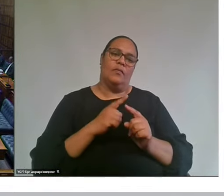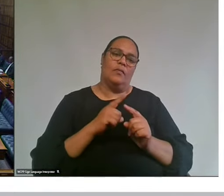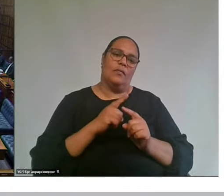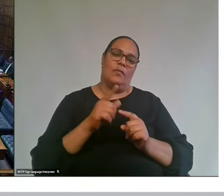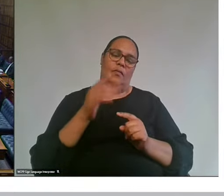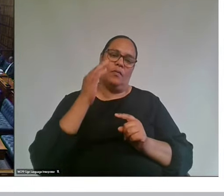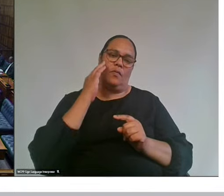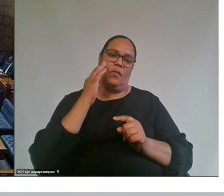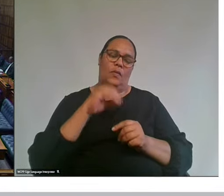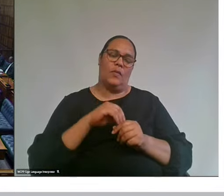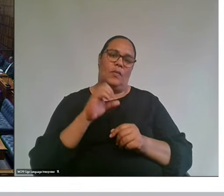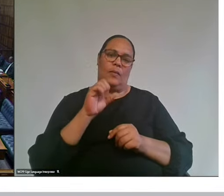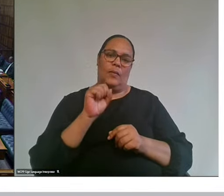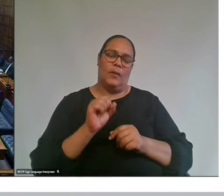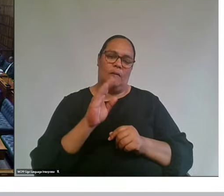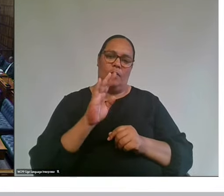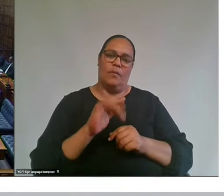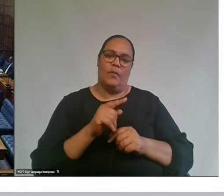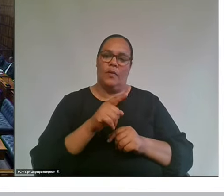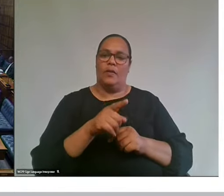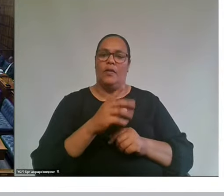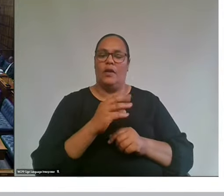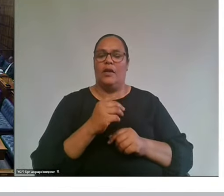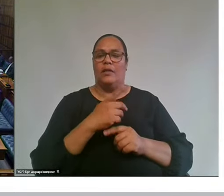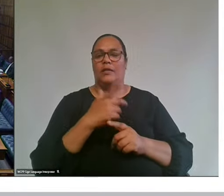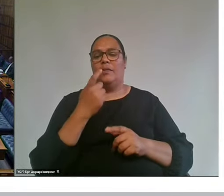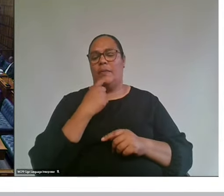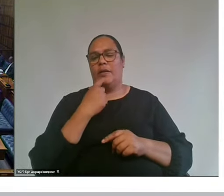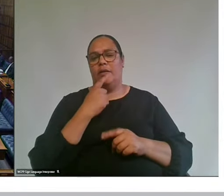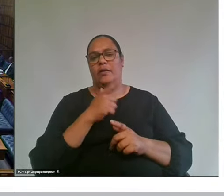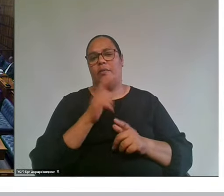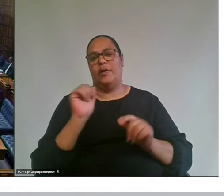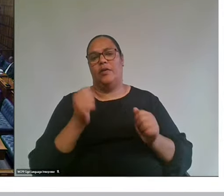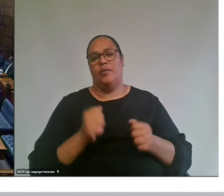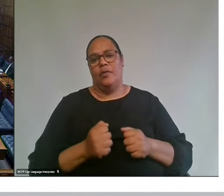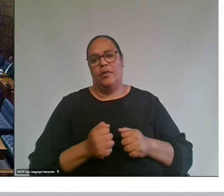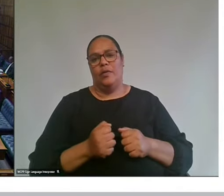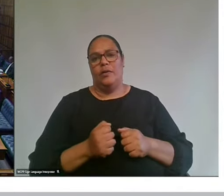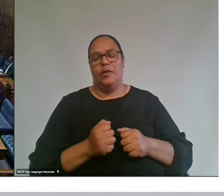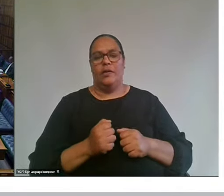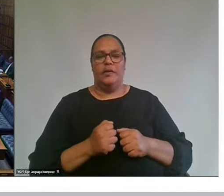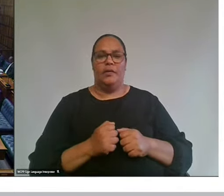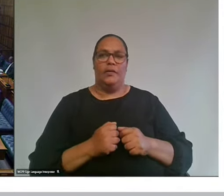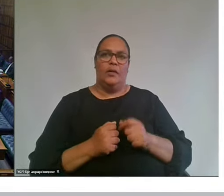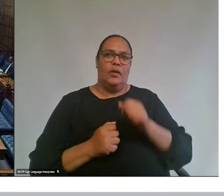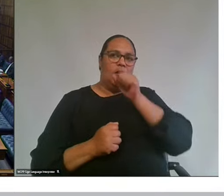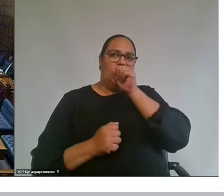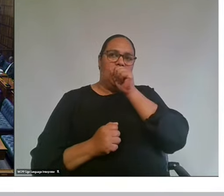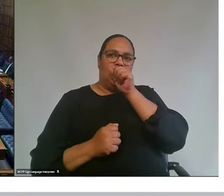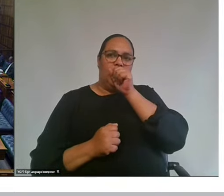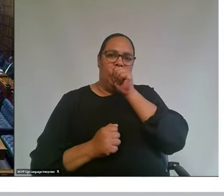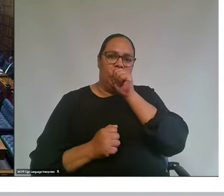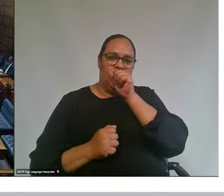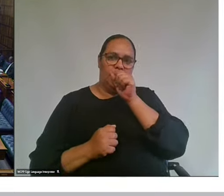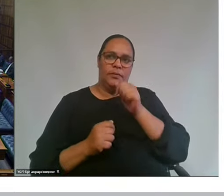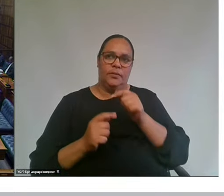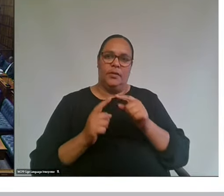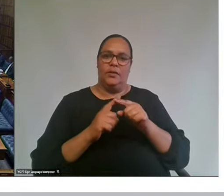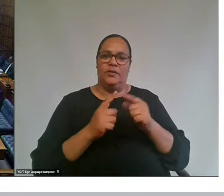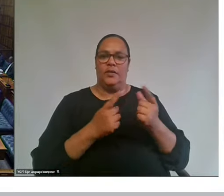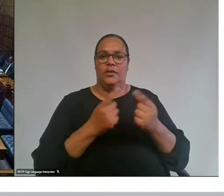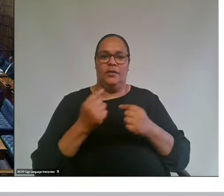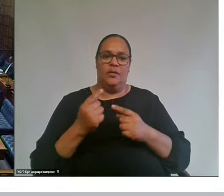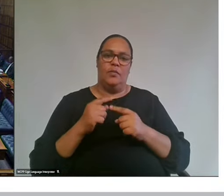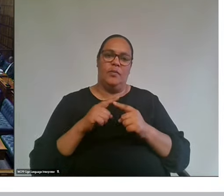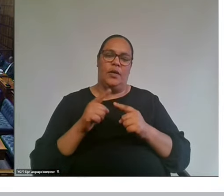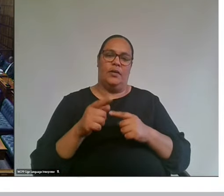know in salana when Asal was the biggest employer so I I'm not sure whether directly